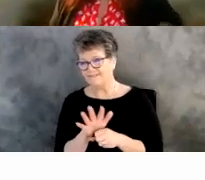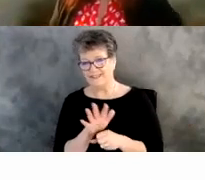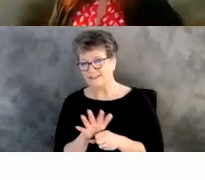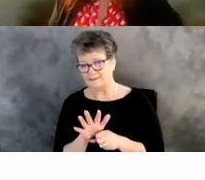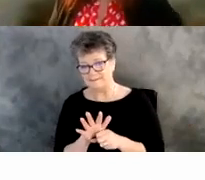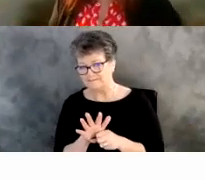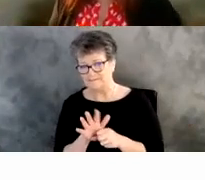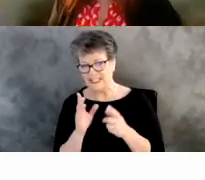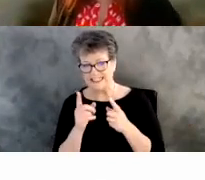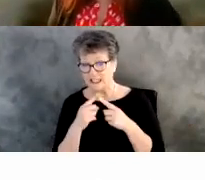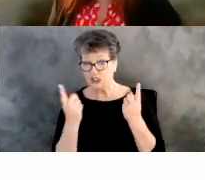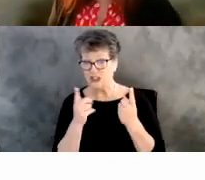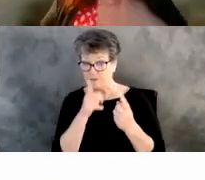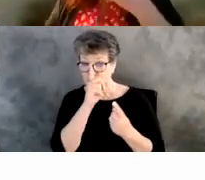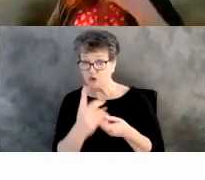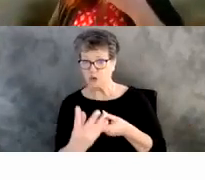true inclusion.